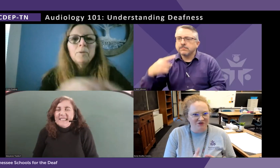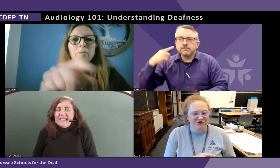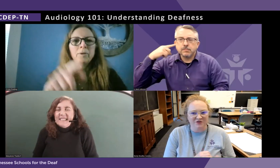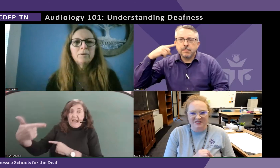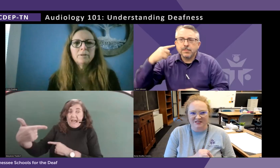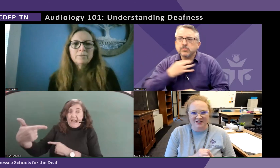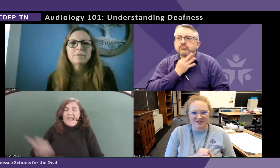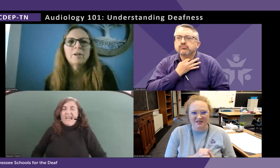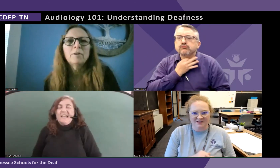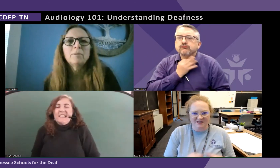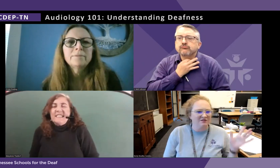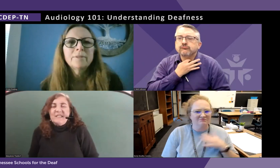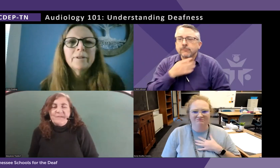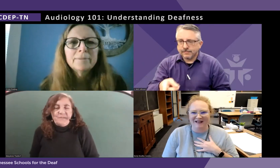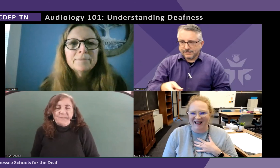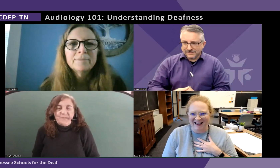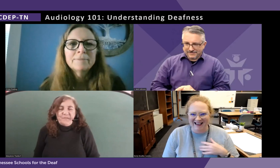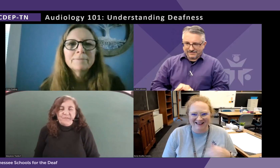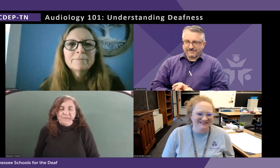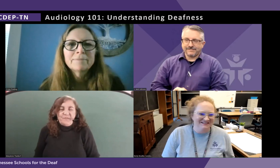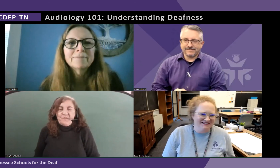Oh, you're muted. Oh, sorry.